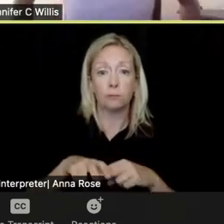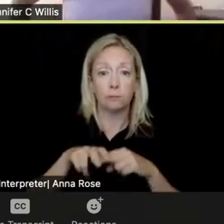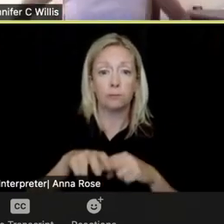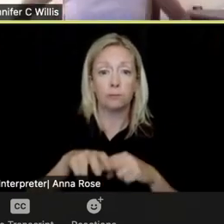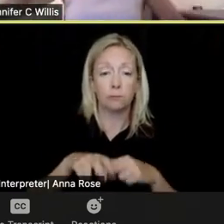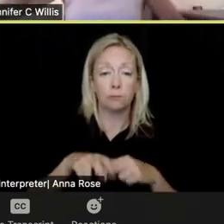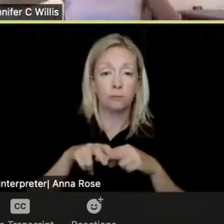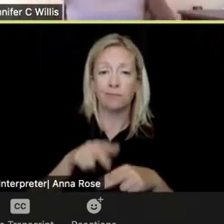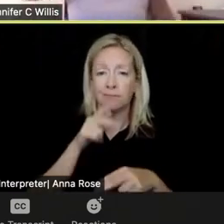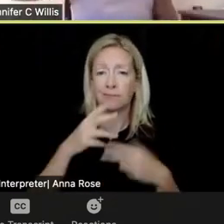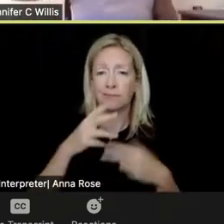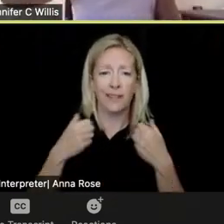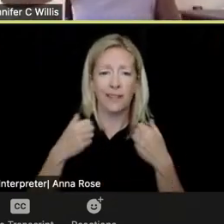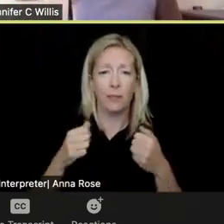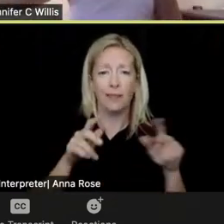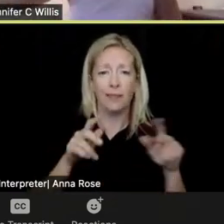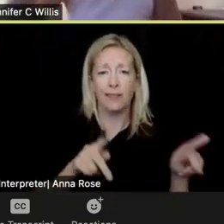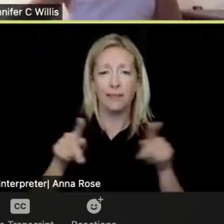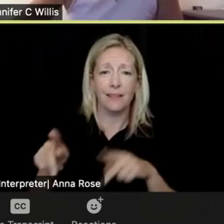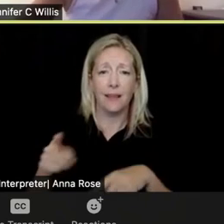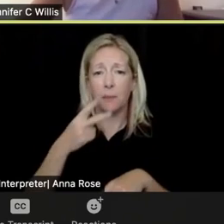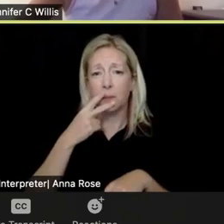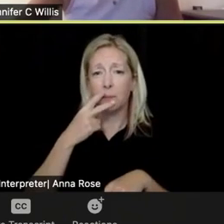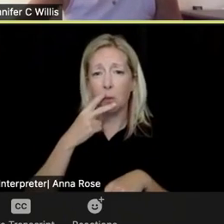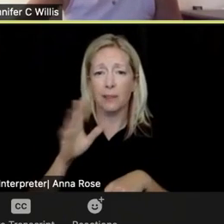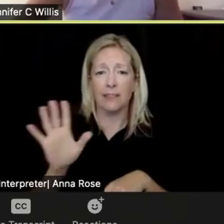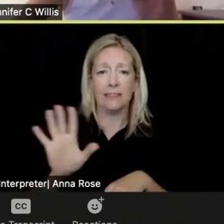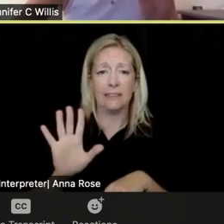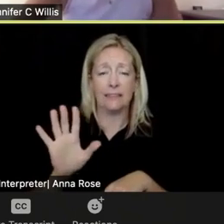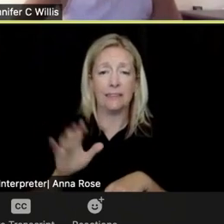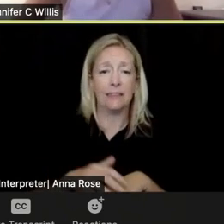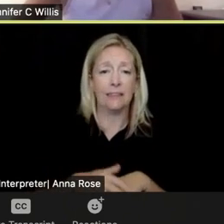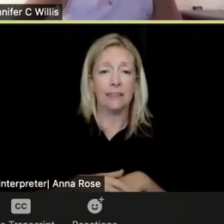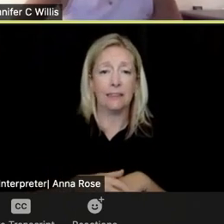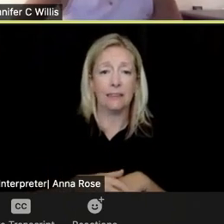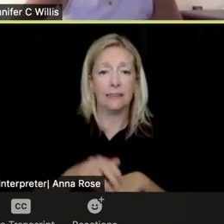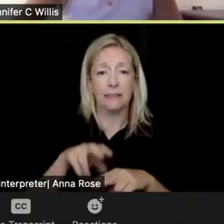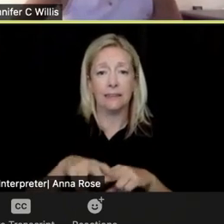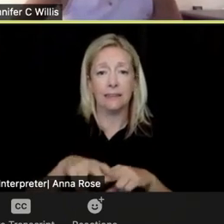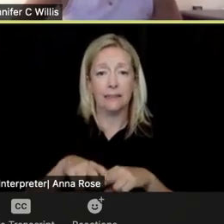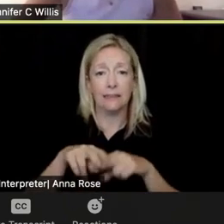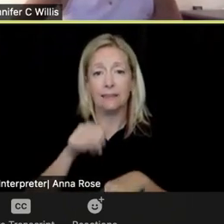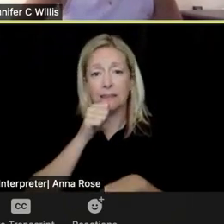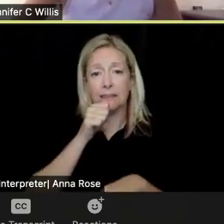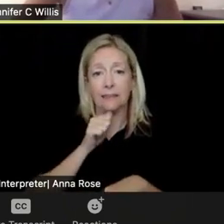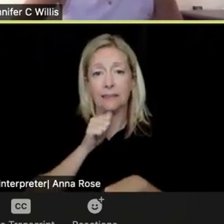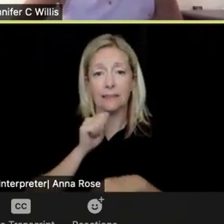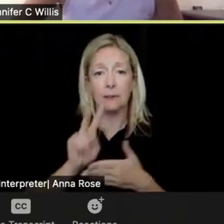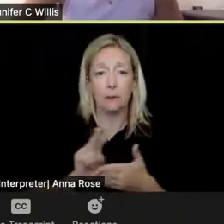and paying attention for 2 hours straight is really hard. But Chris, if you get some comments in the chat box, let me know.